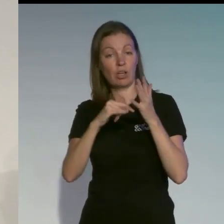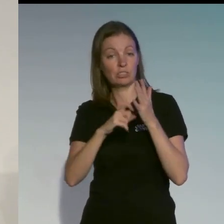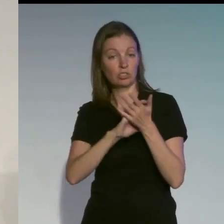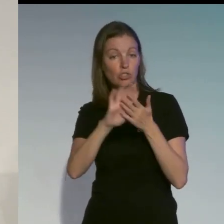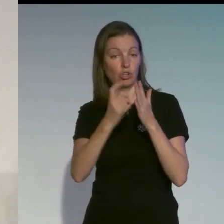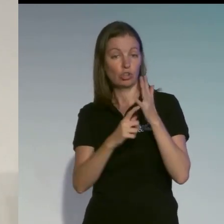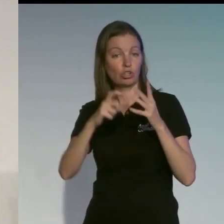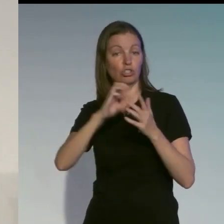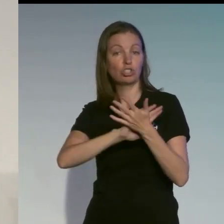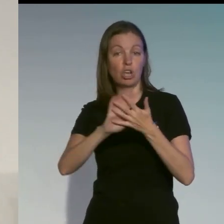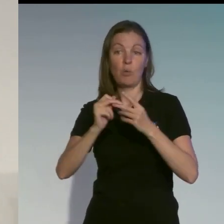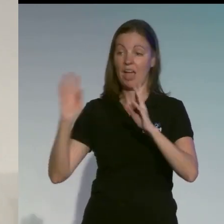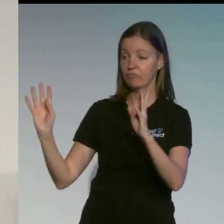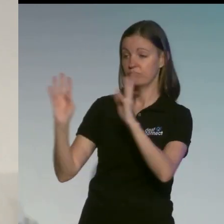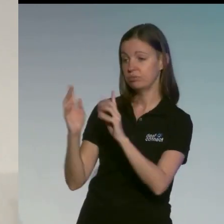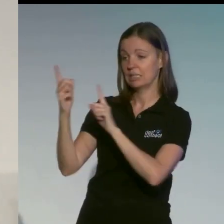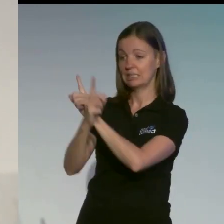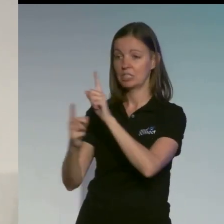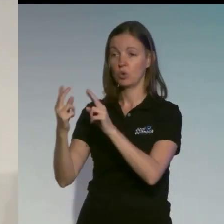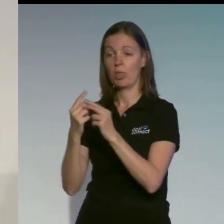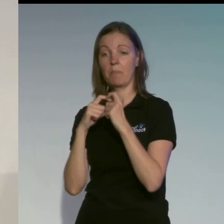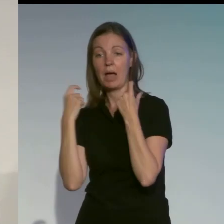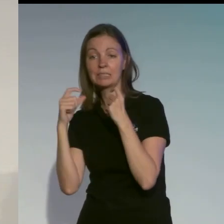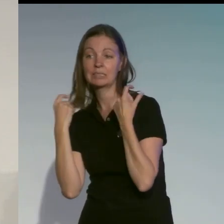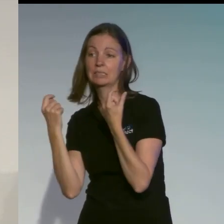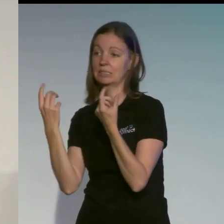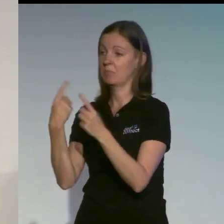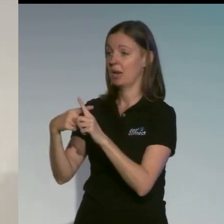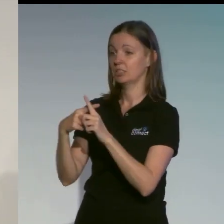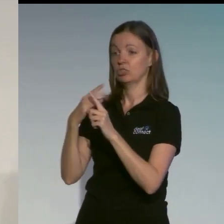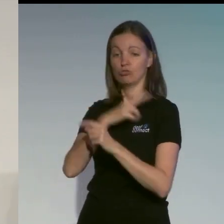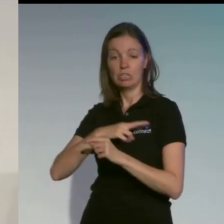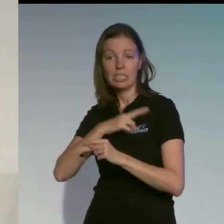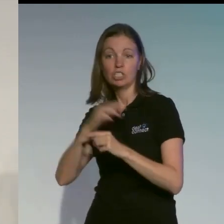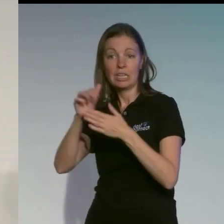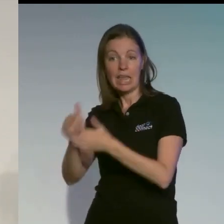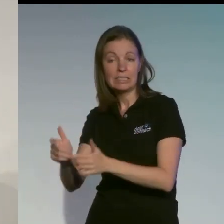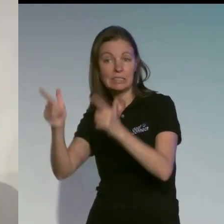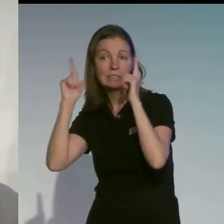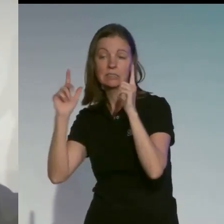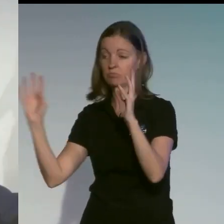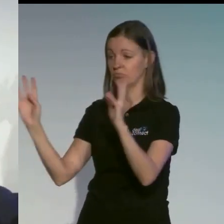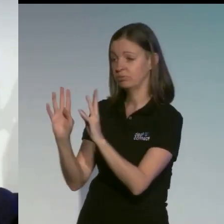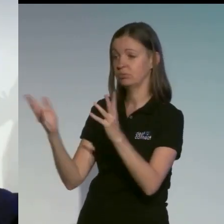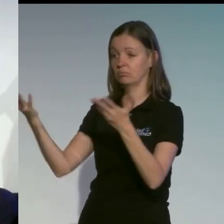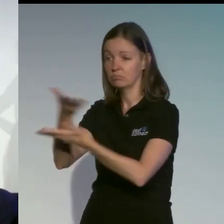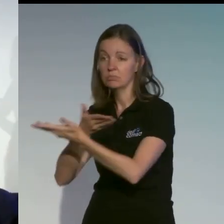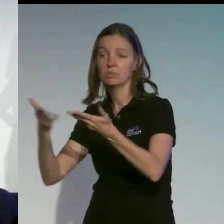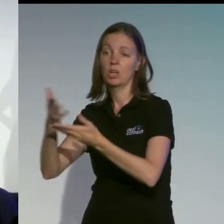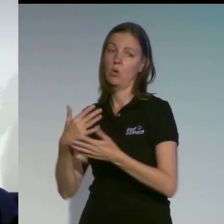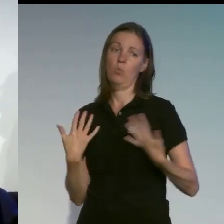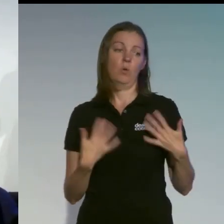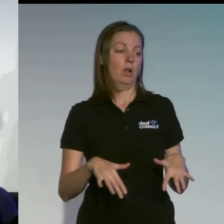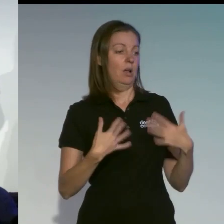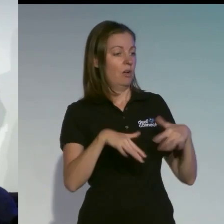doing a day session with pastors and religious leaders down in Christchurch. So really excited about what we're going to do there. That's fantastic. Thanks for the work that you've done. I'm going to